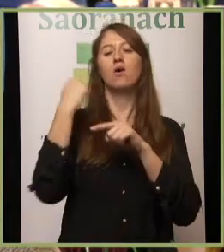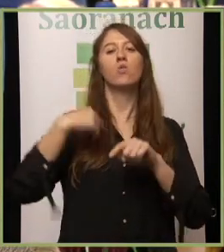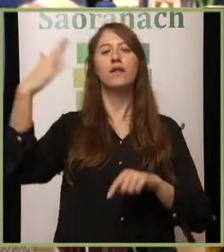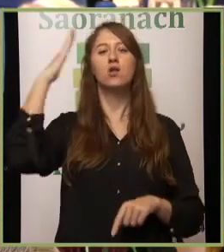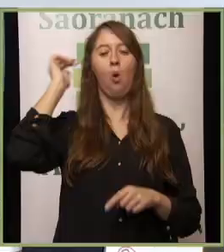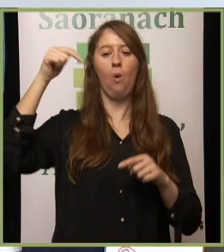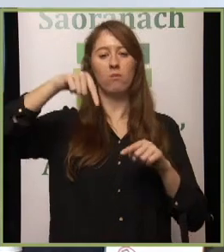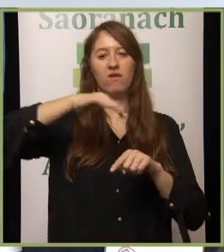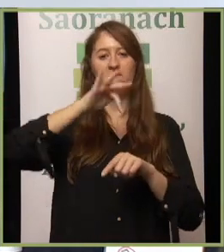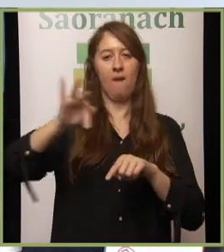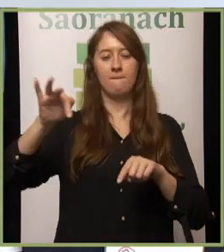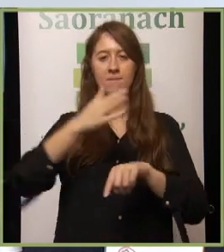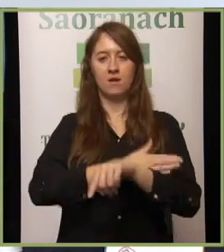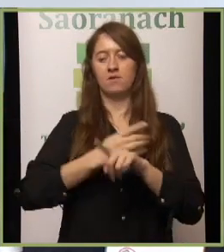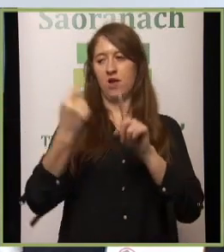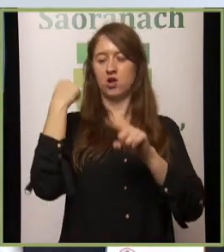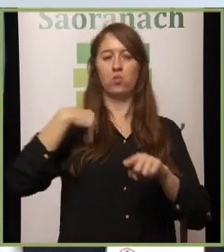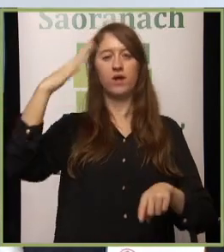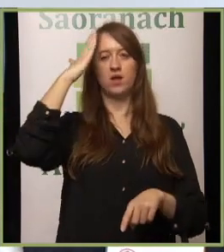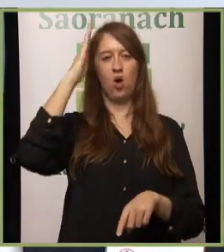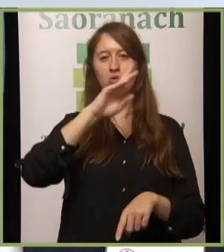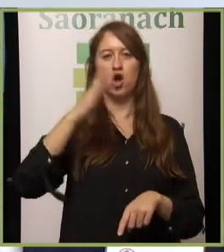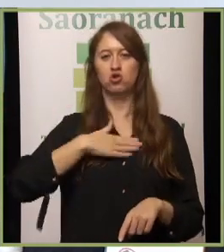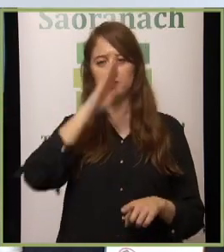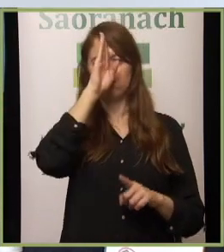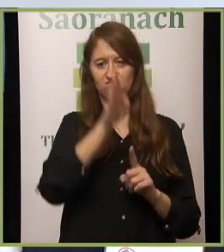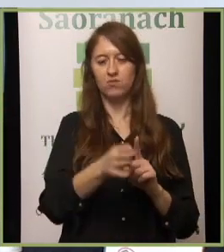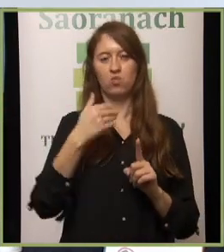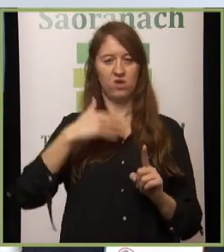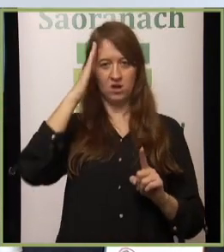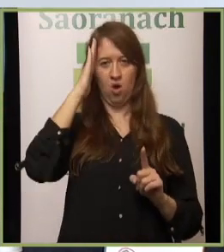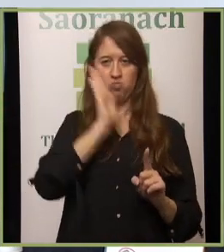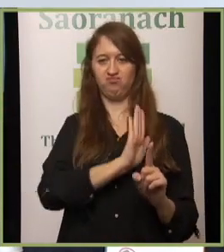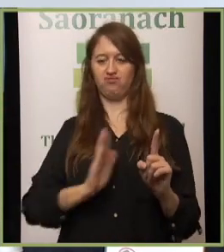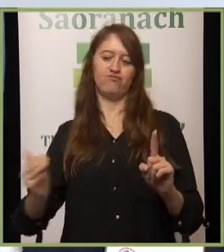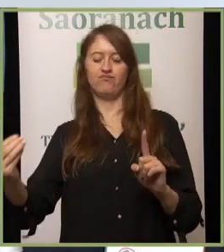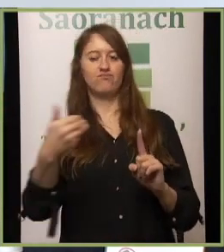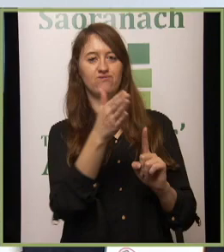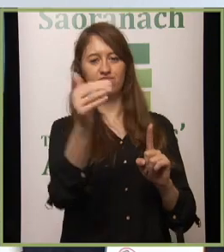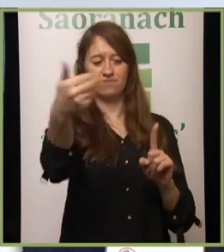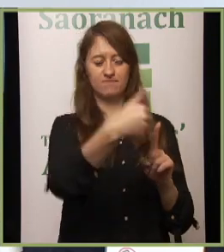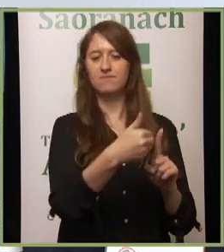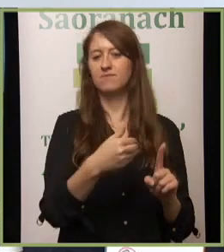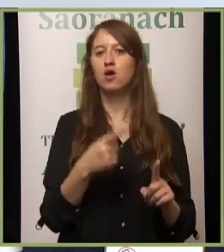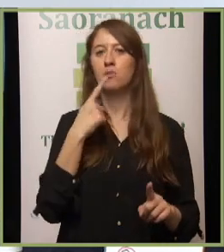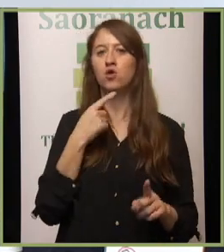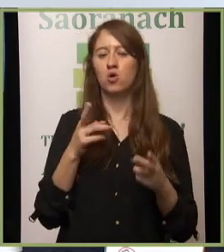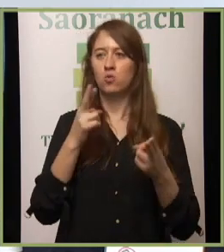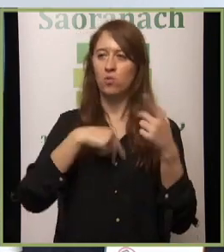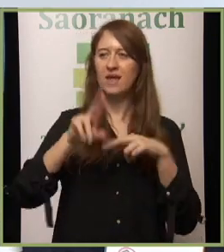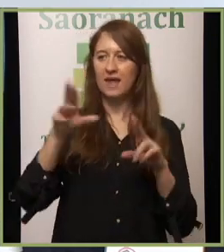straight line answer. It was going to be complex. It was going to be a tapestry. And one can only assume that anybody who came to talk to